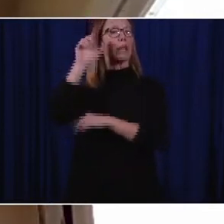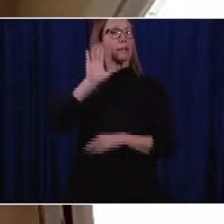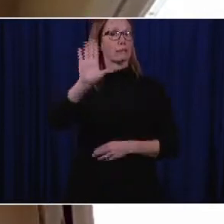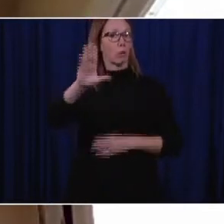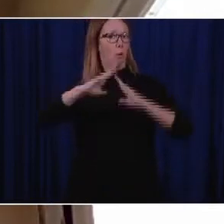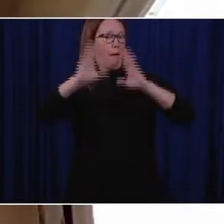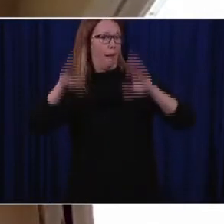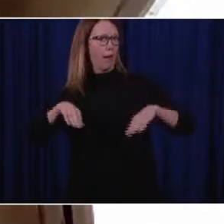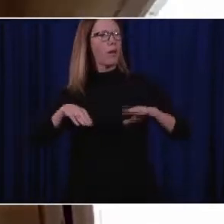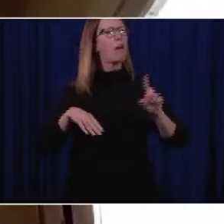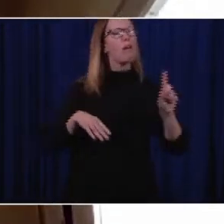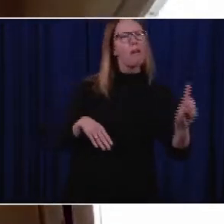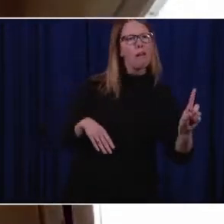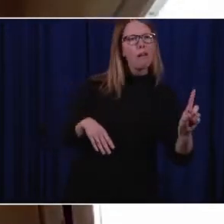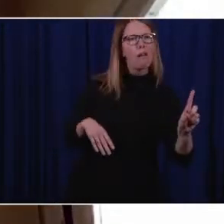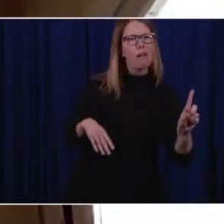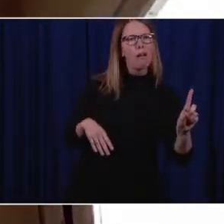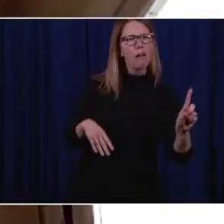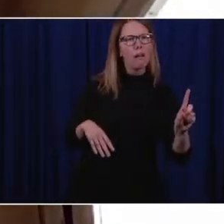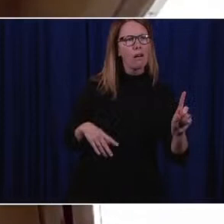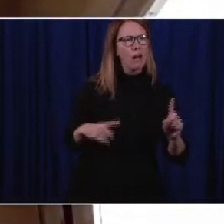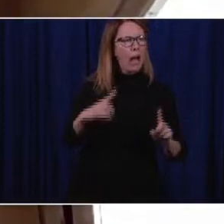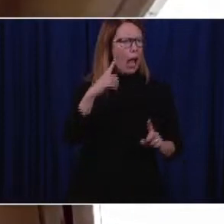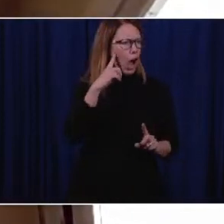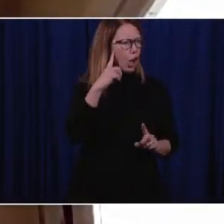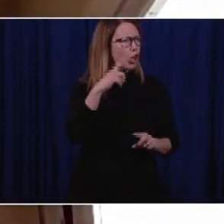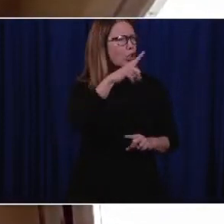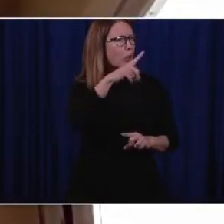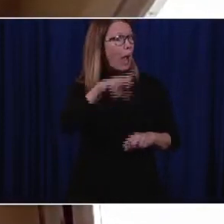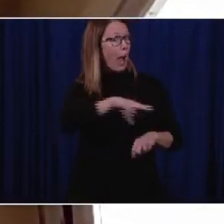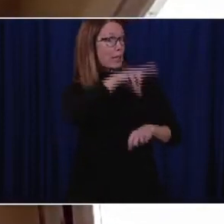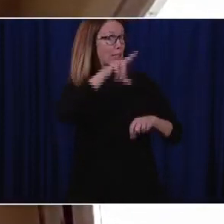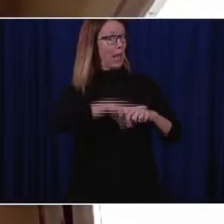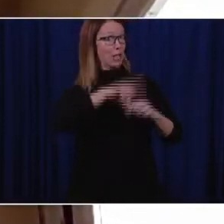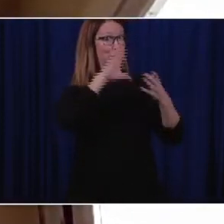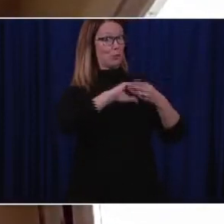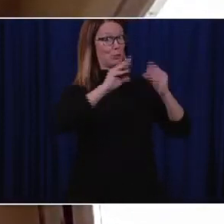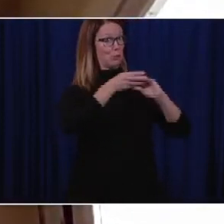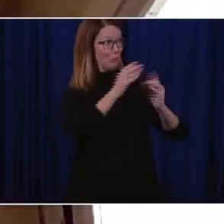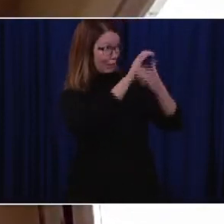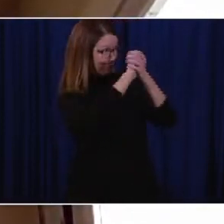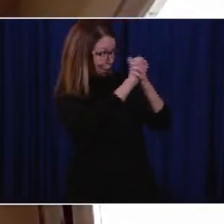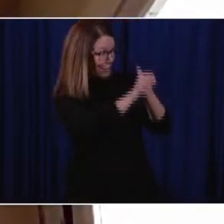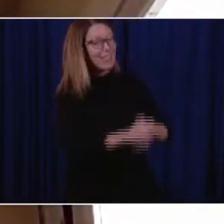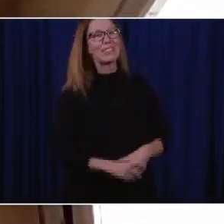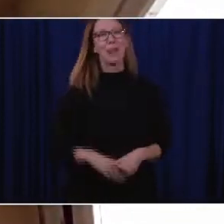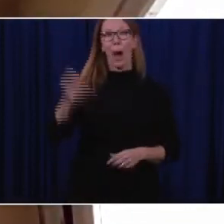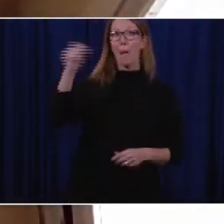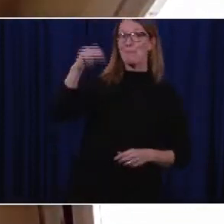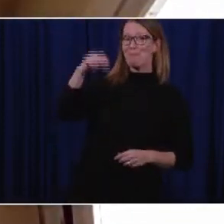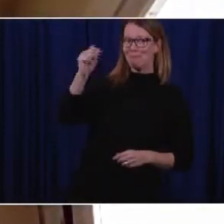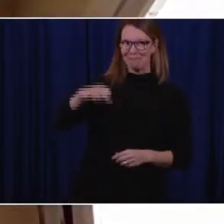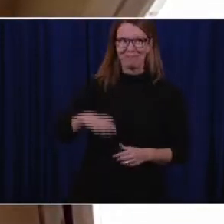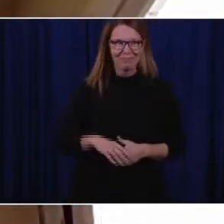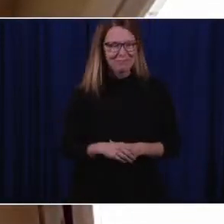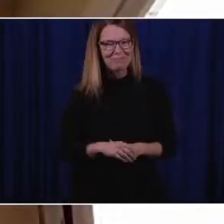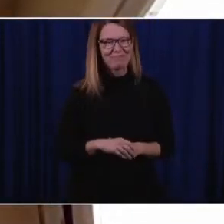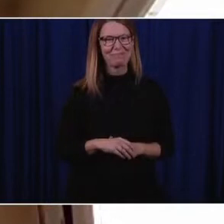Hey, Chris. So I heard you got a national story out of that. Congratulations. Yeah, I got a lot of mileage out of it.